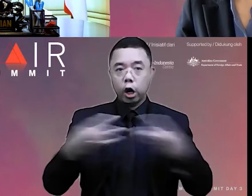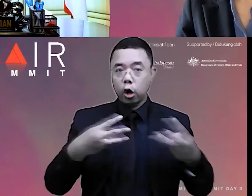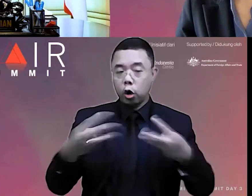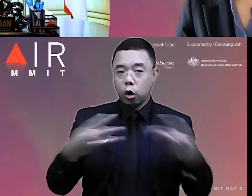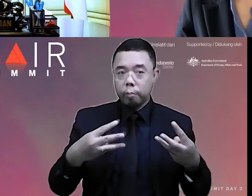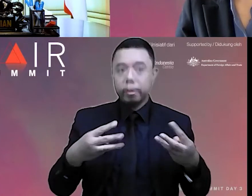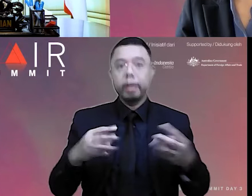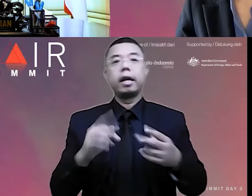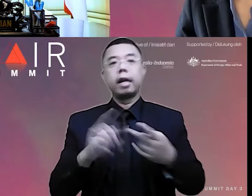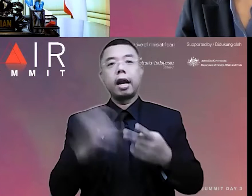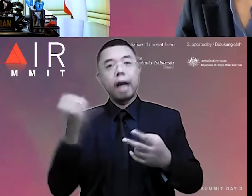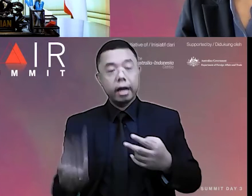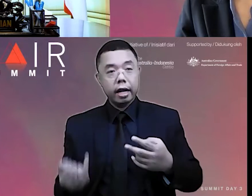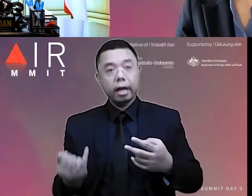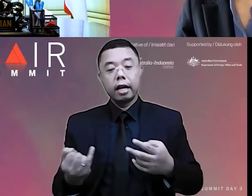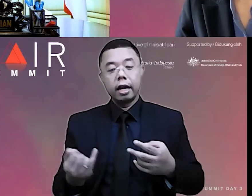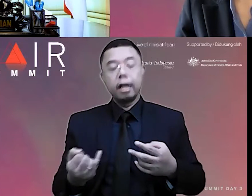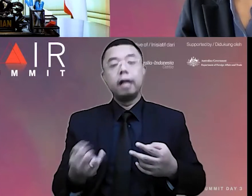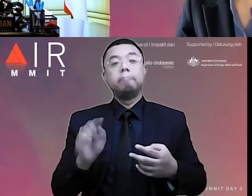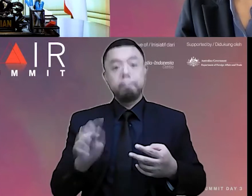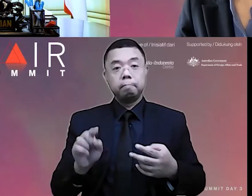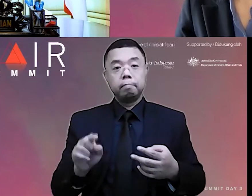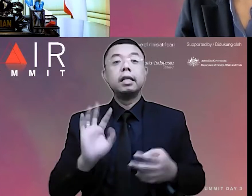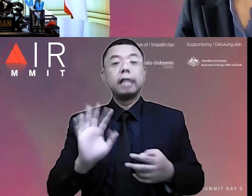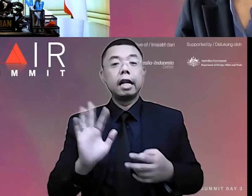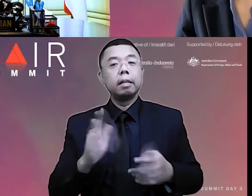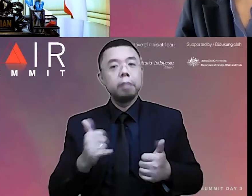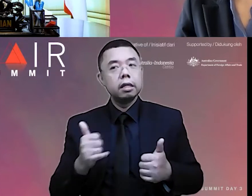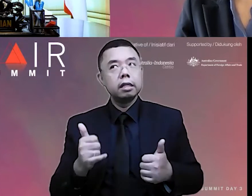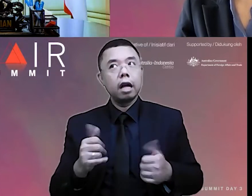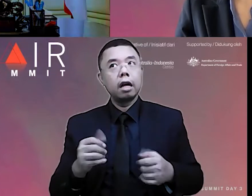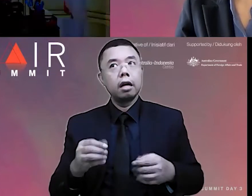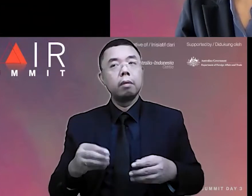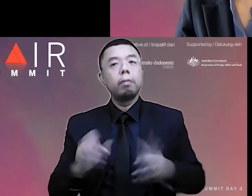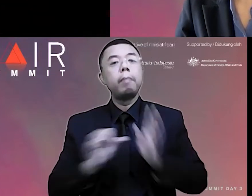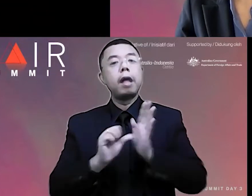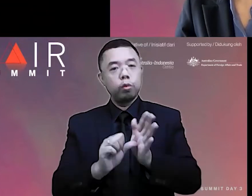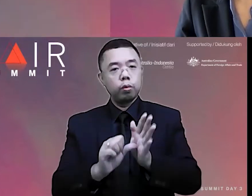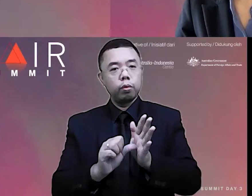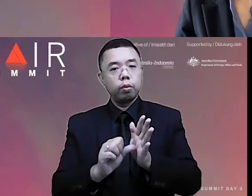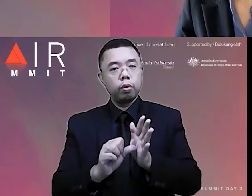solve the health problems. Thank you very much.